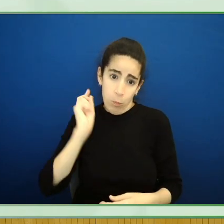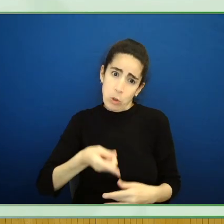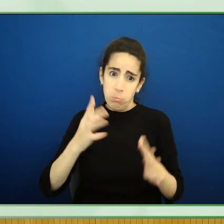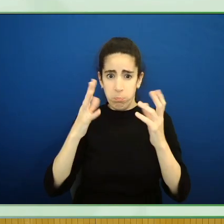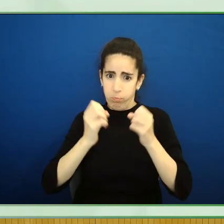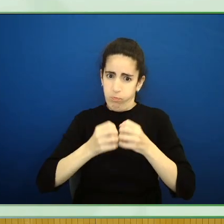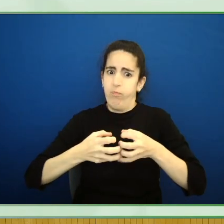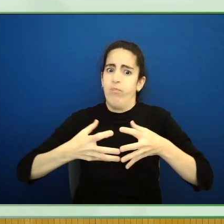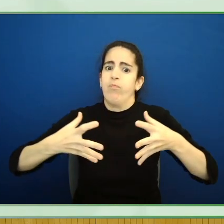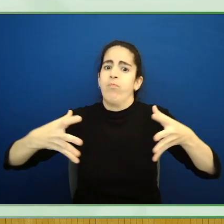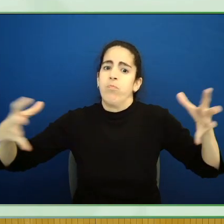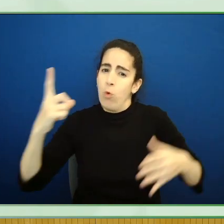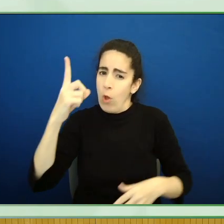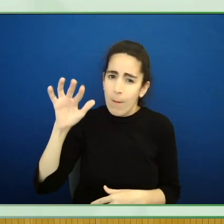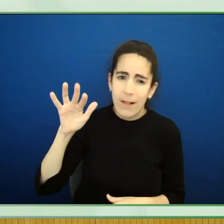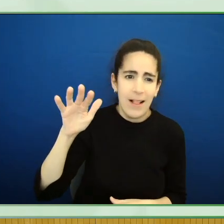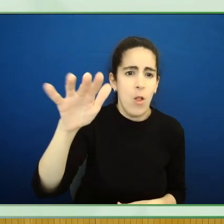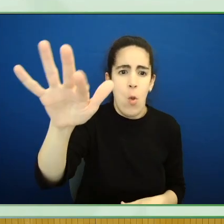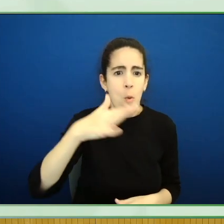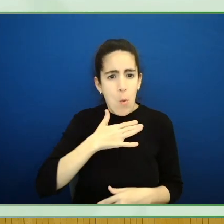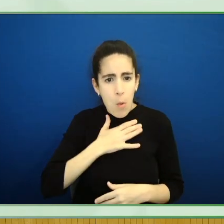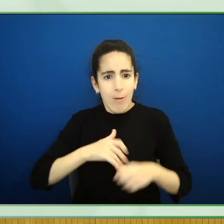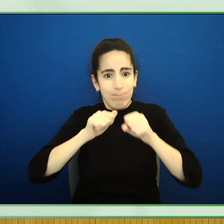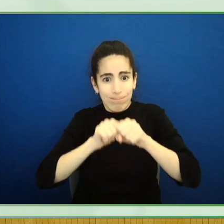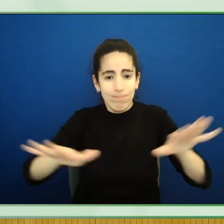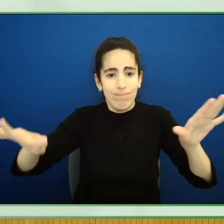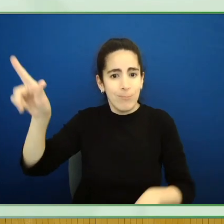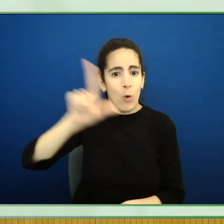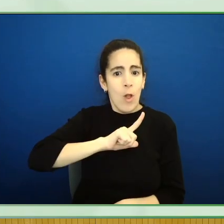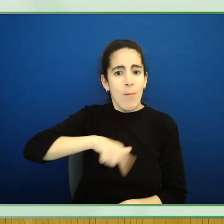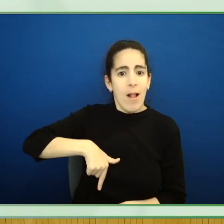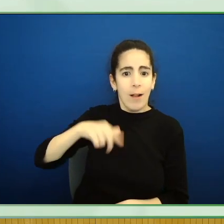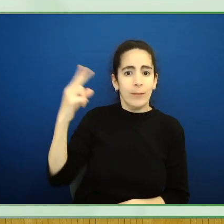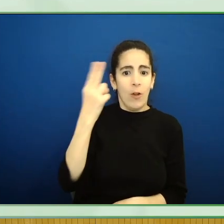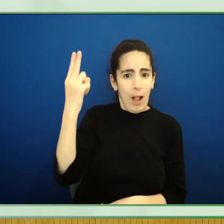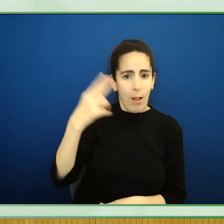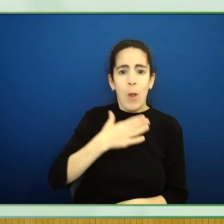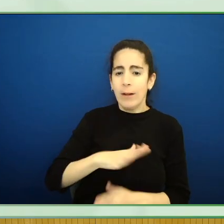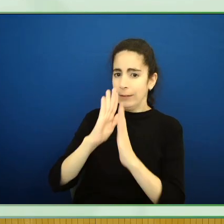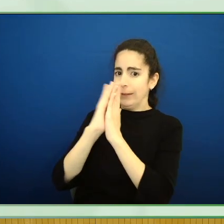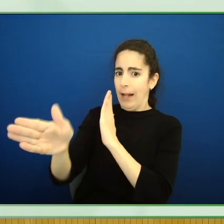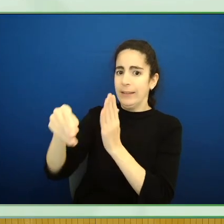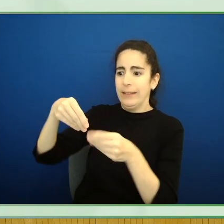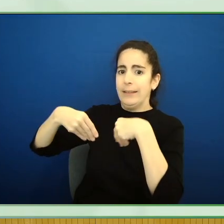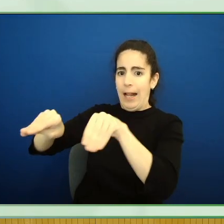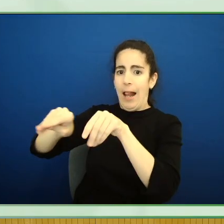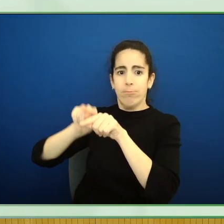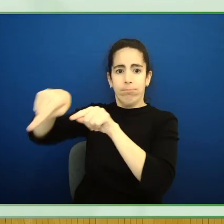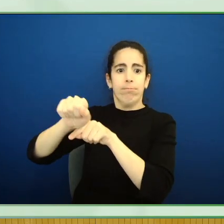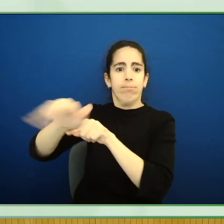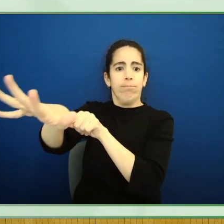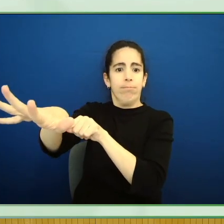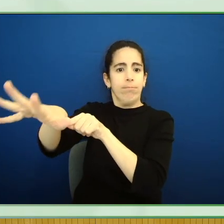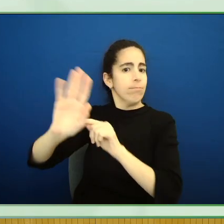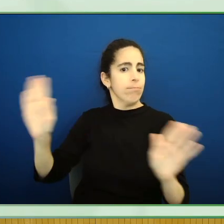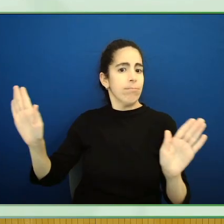subsidiary in Ljubljana and begin direct sales in the region. It's a great opportunity for us to be here, and I'm